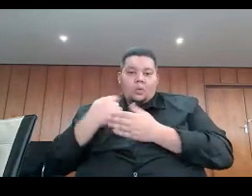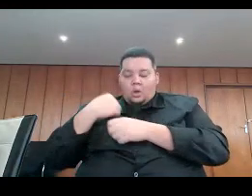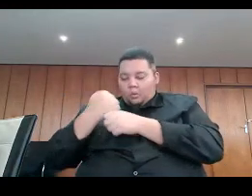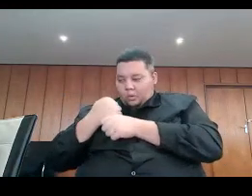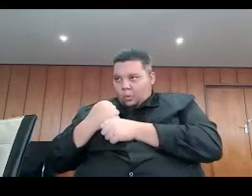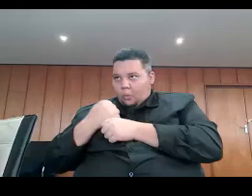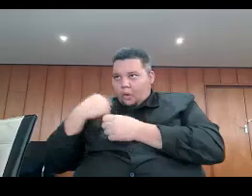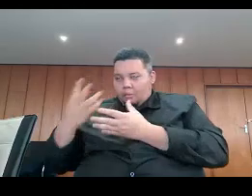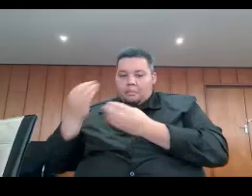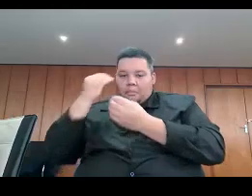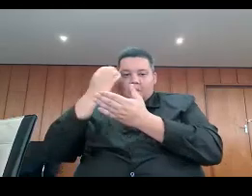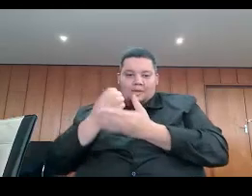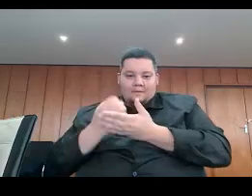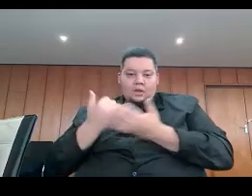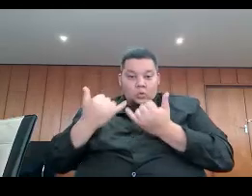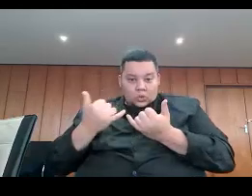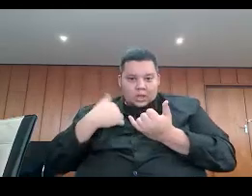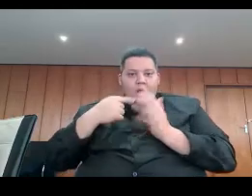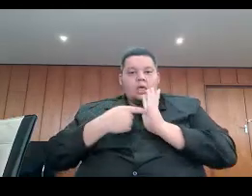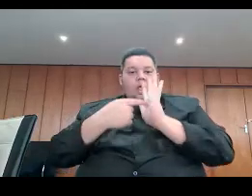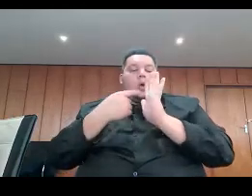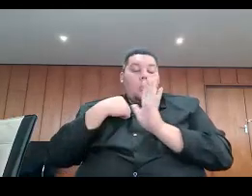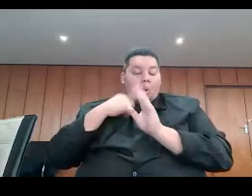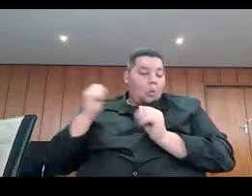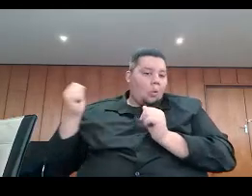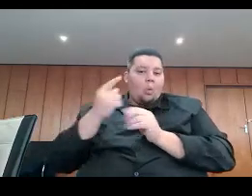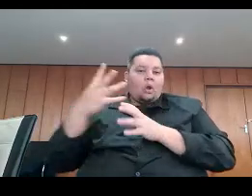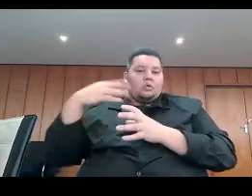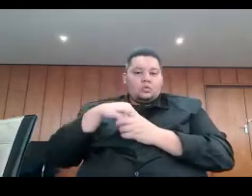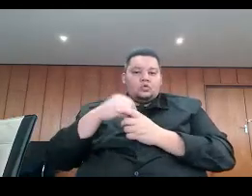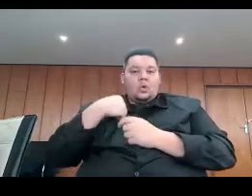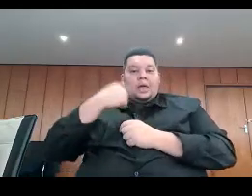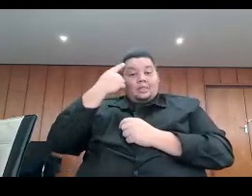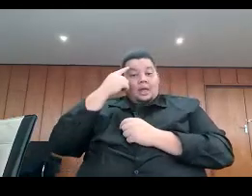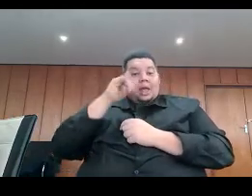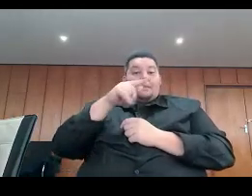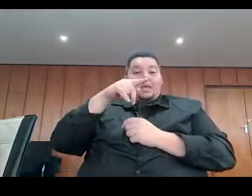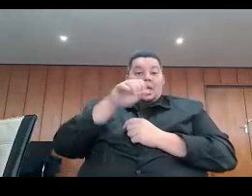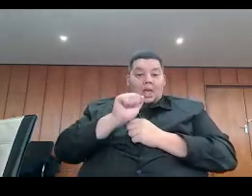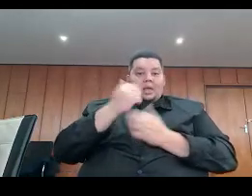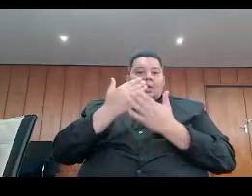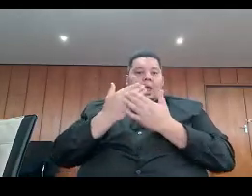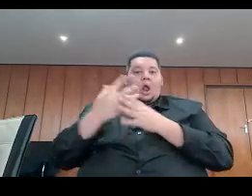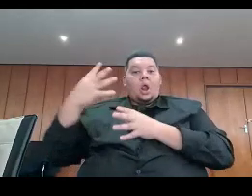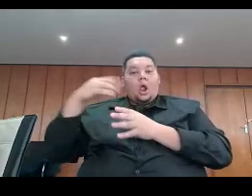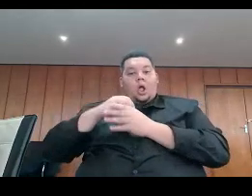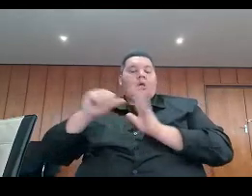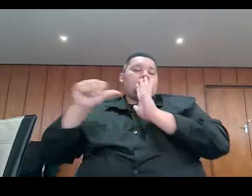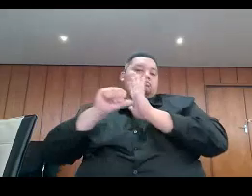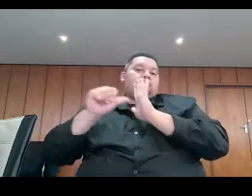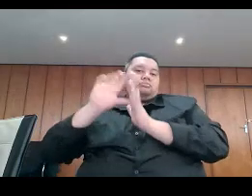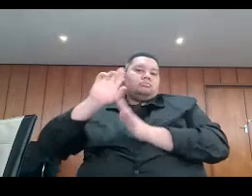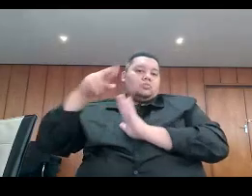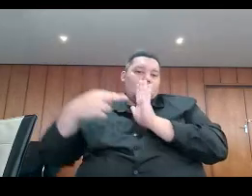evidence today, and today we all inclusive. So I think IPA can play a major role